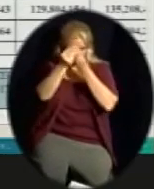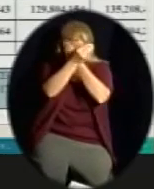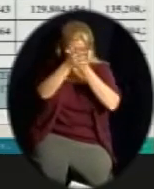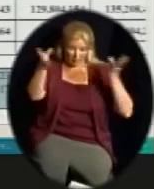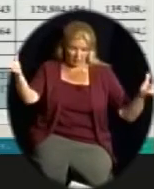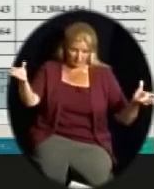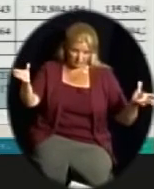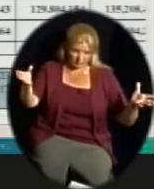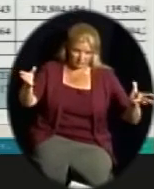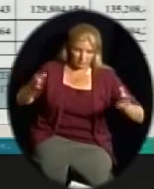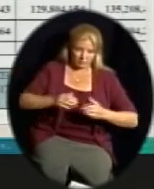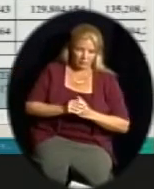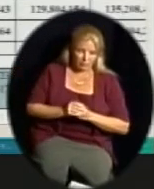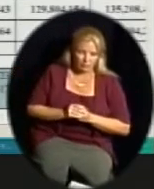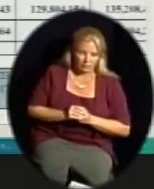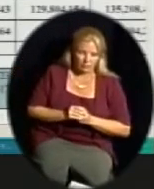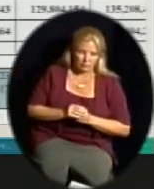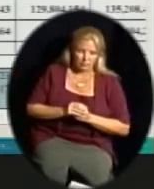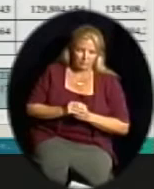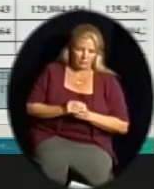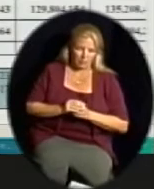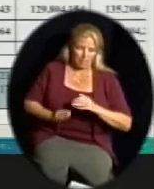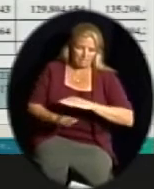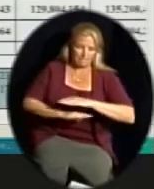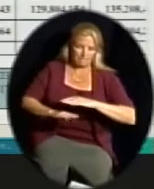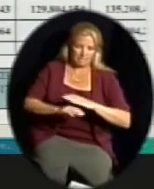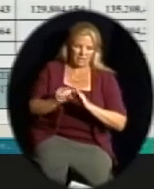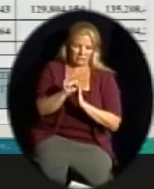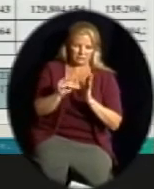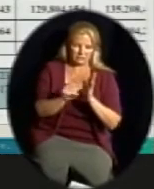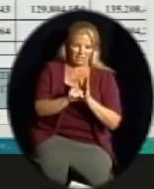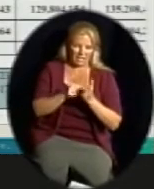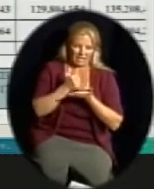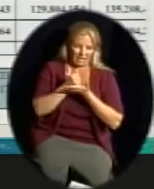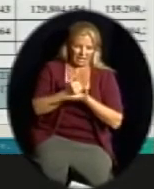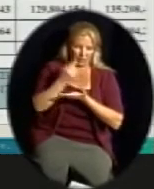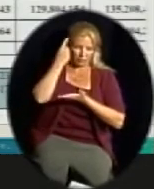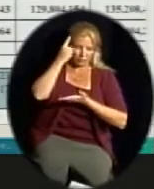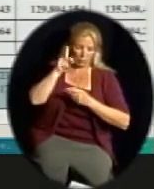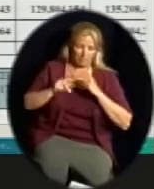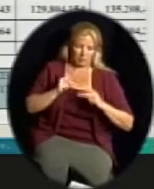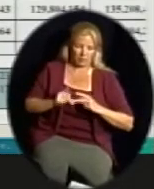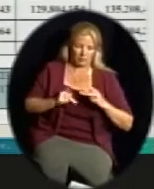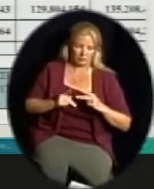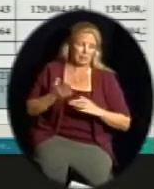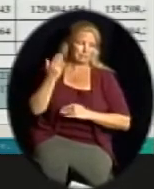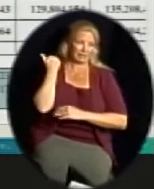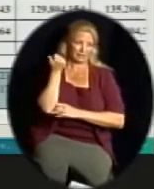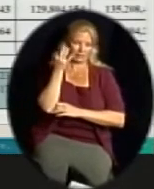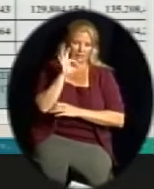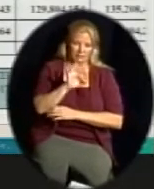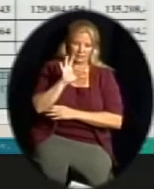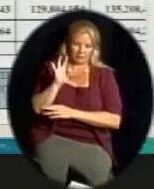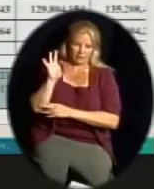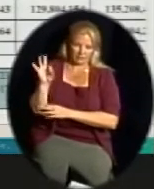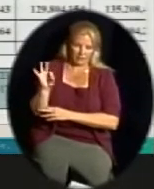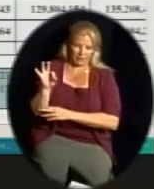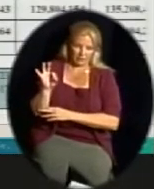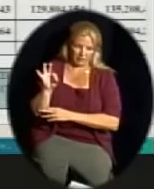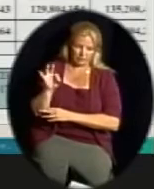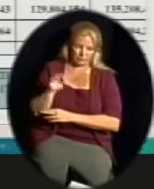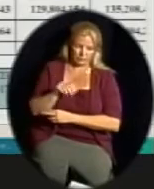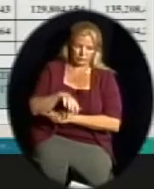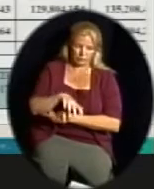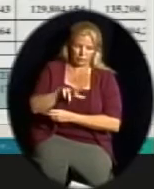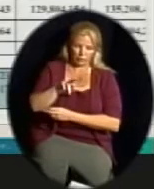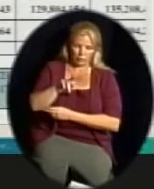state aid, which is the base state aid per pupil, which back in 1999 was $37.70. As we